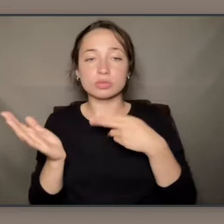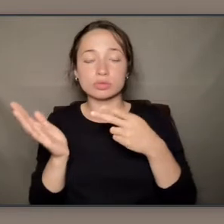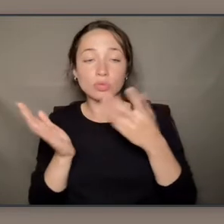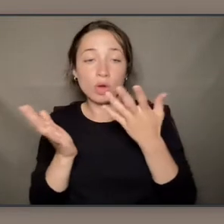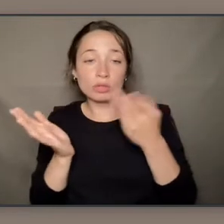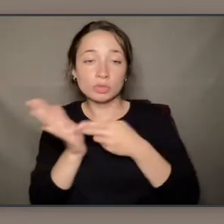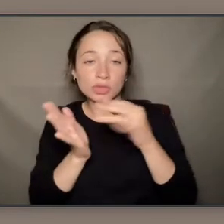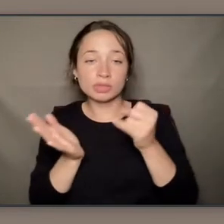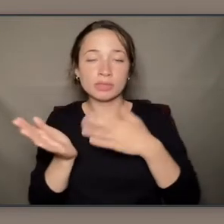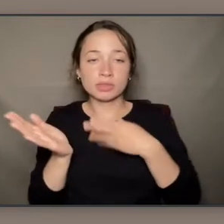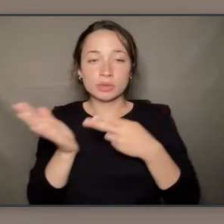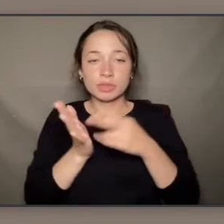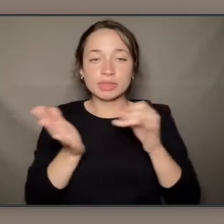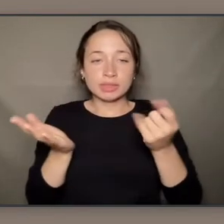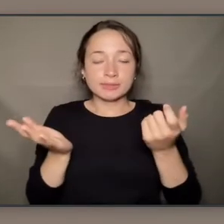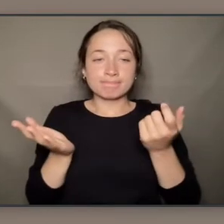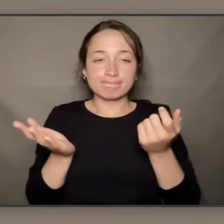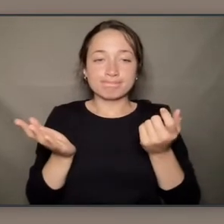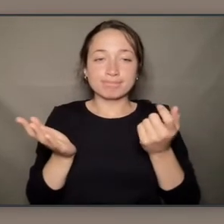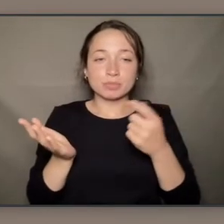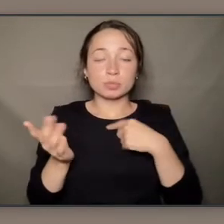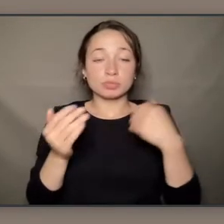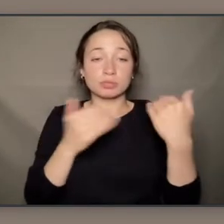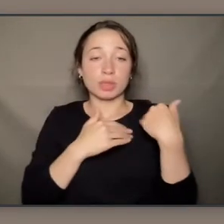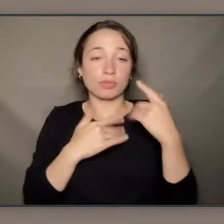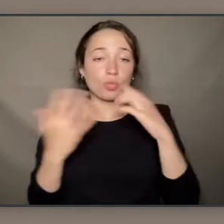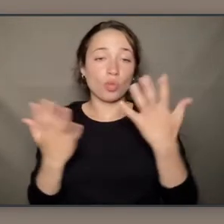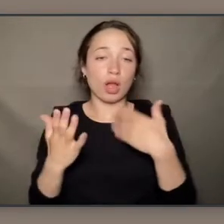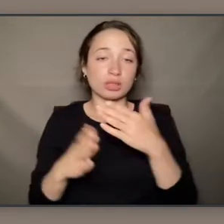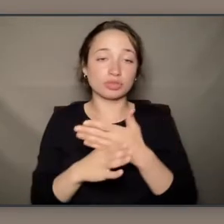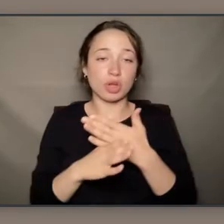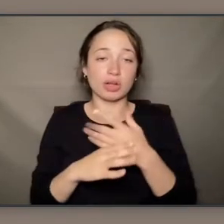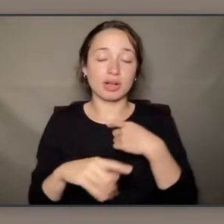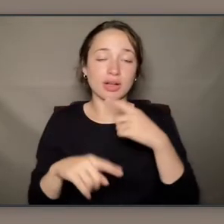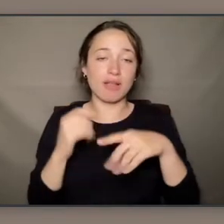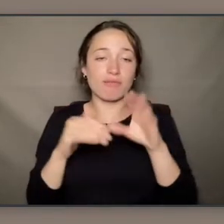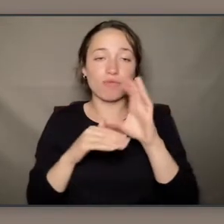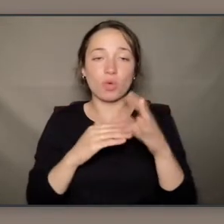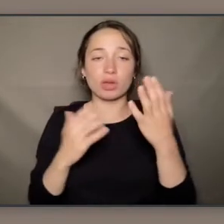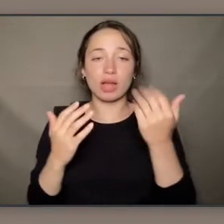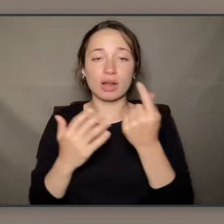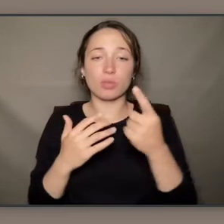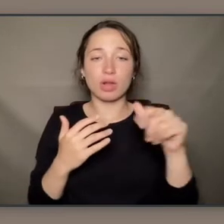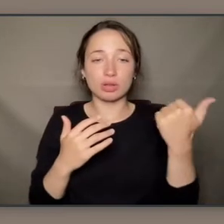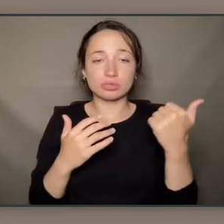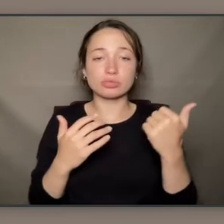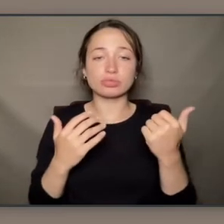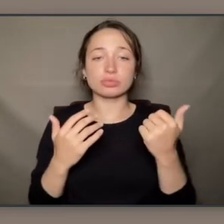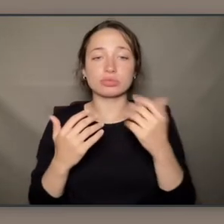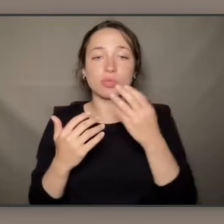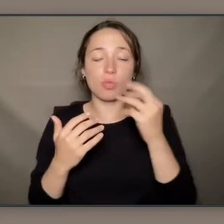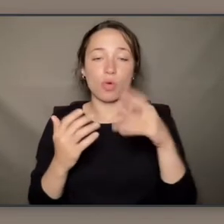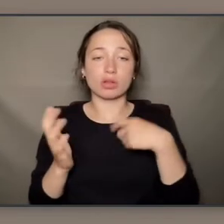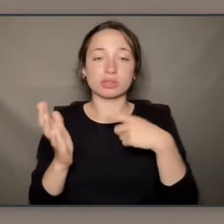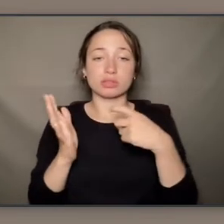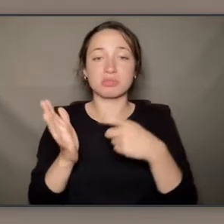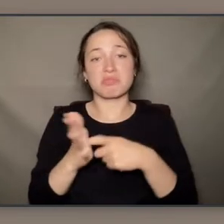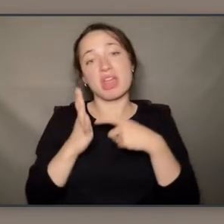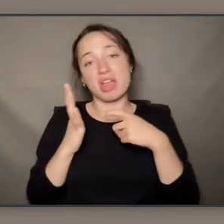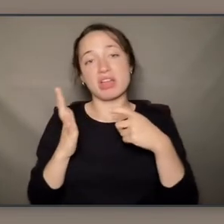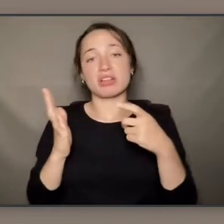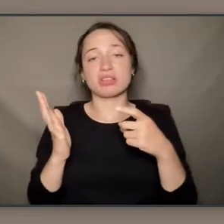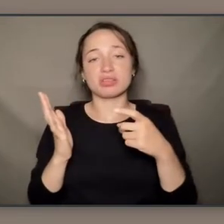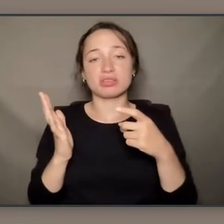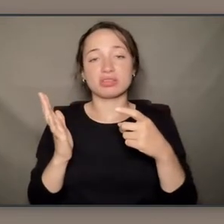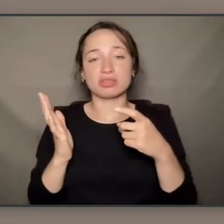that I'm responsible for what I share. I can't force anyone else,